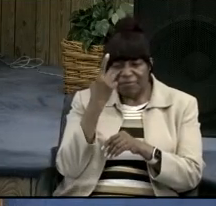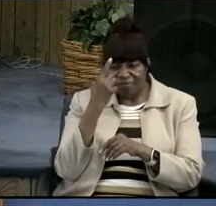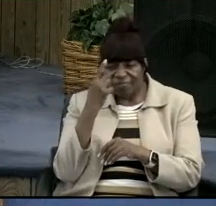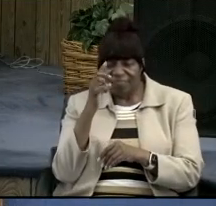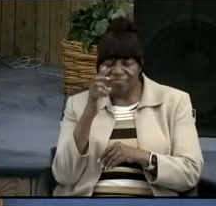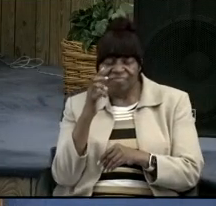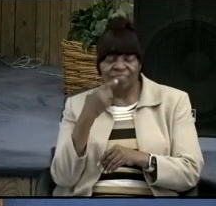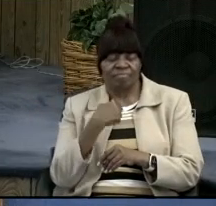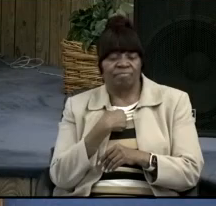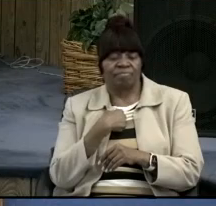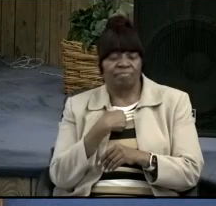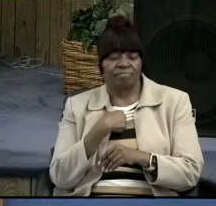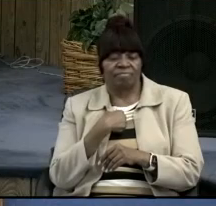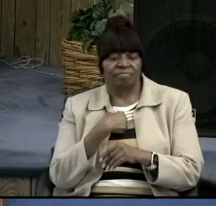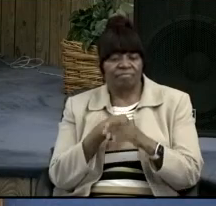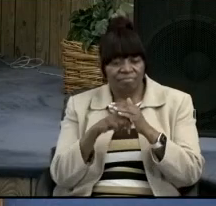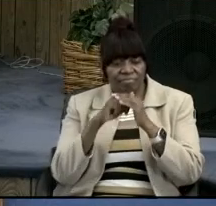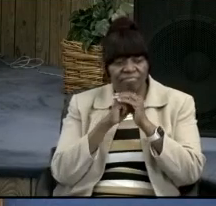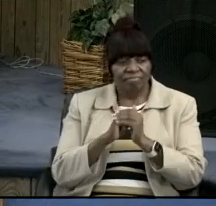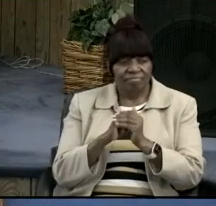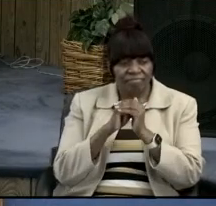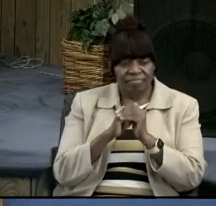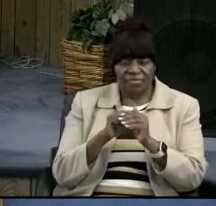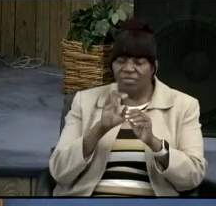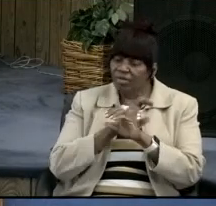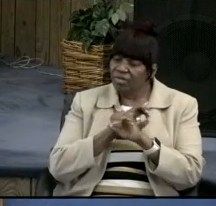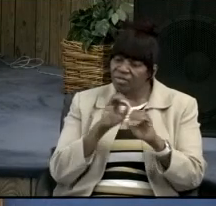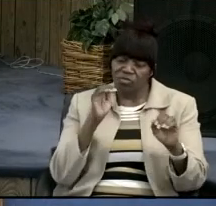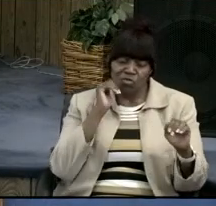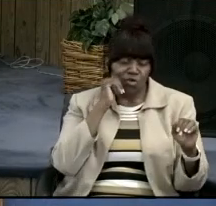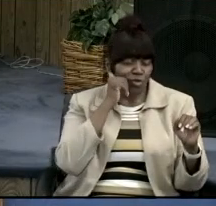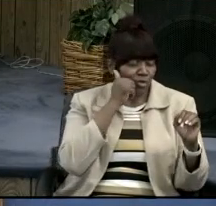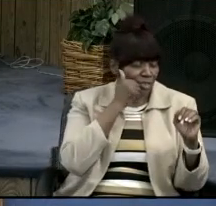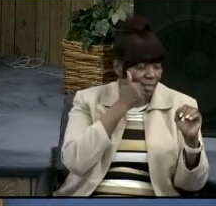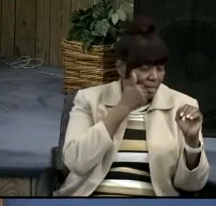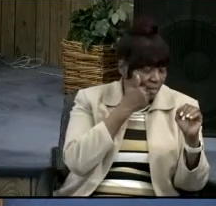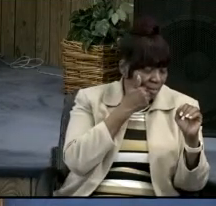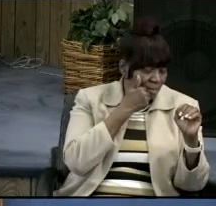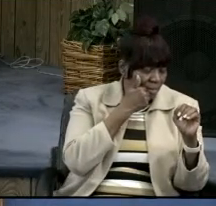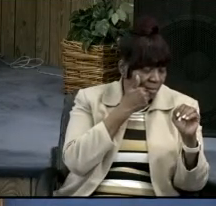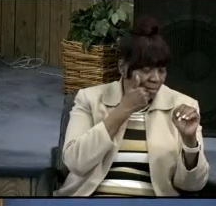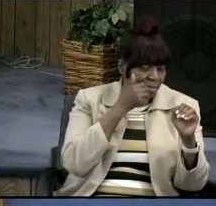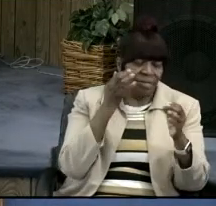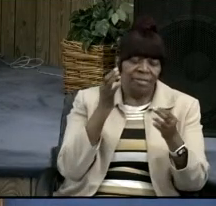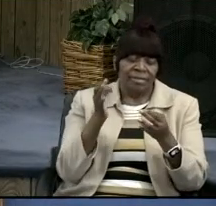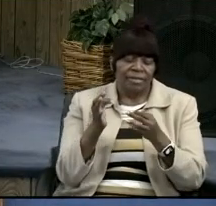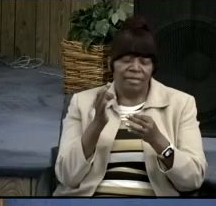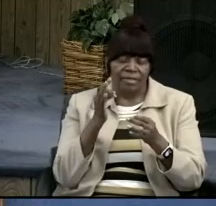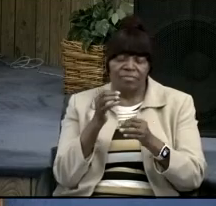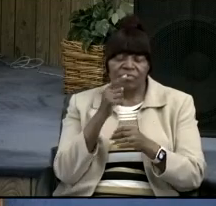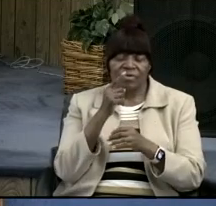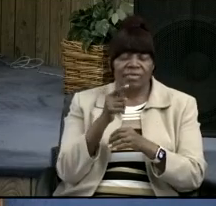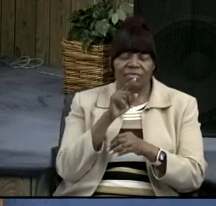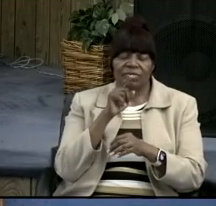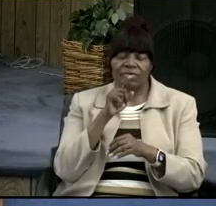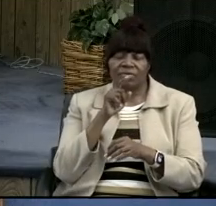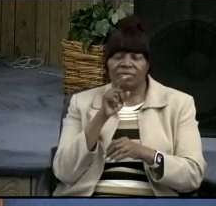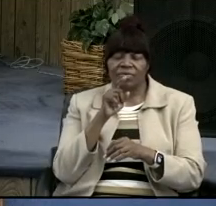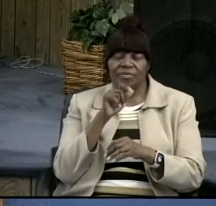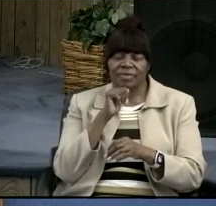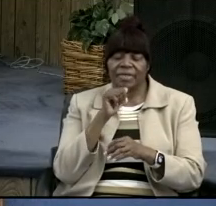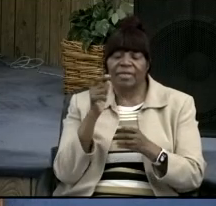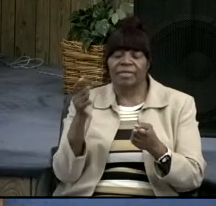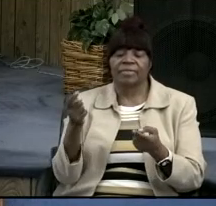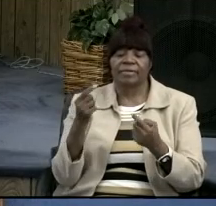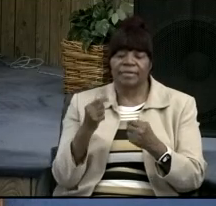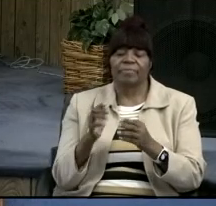worship. If that's you, there's no shame in it unless you don't come. If you